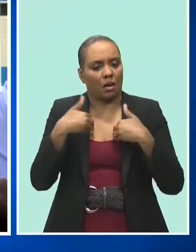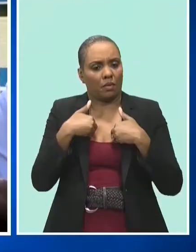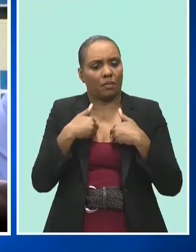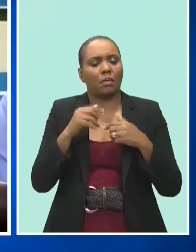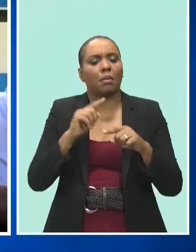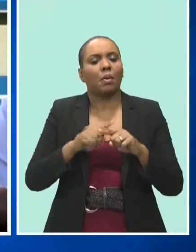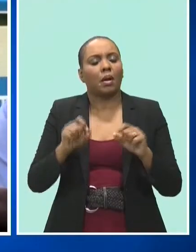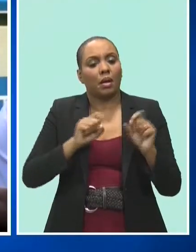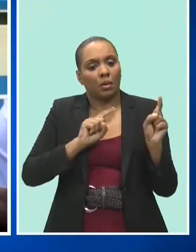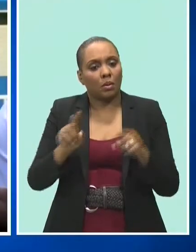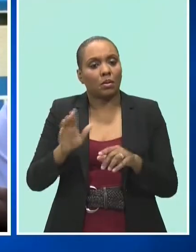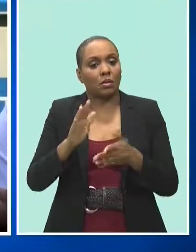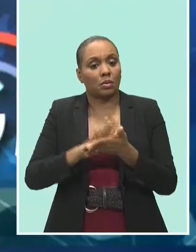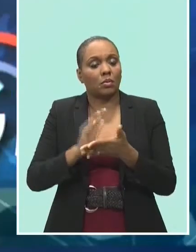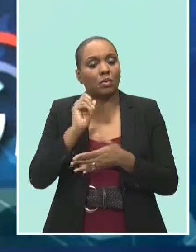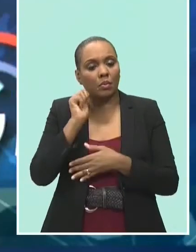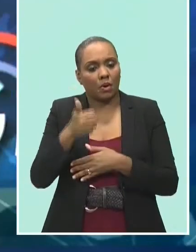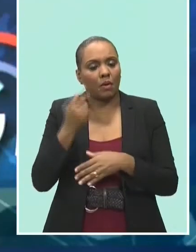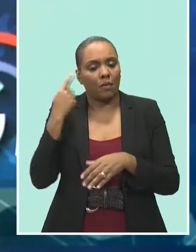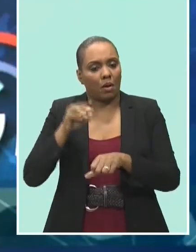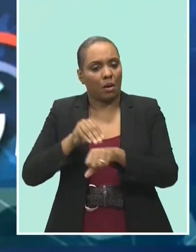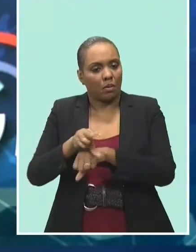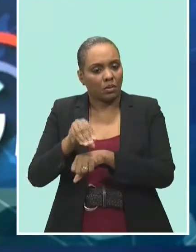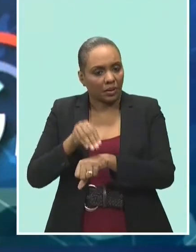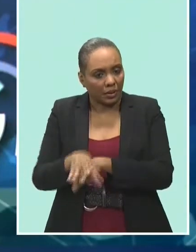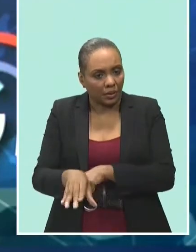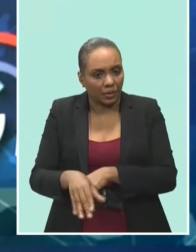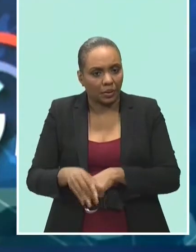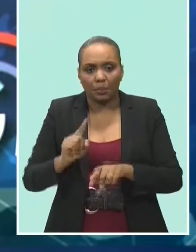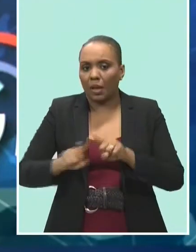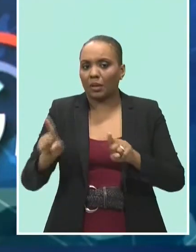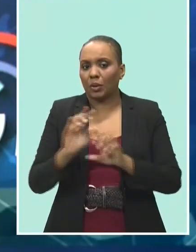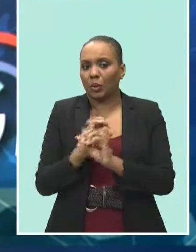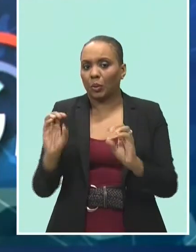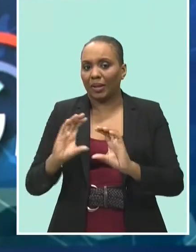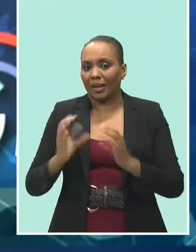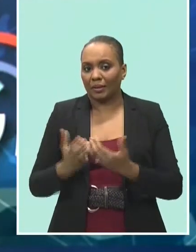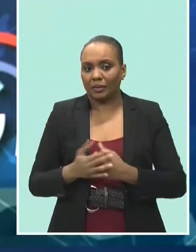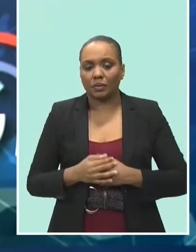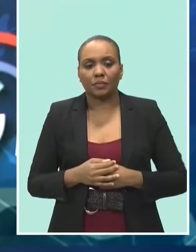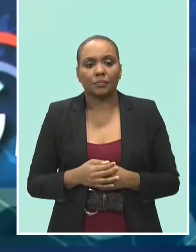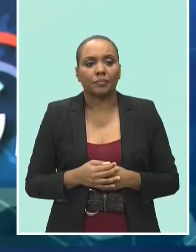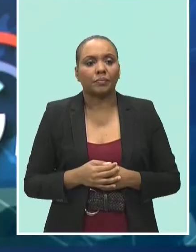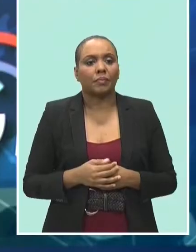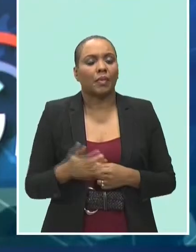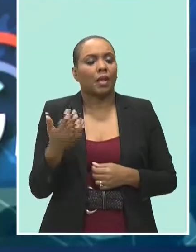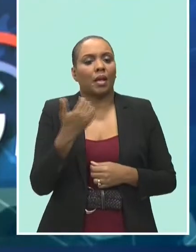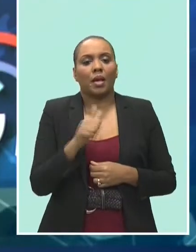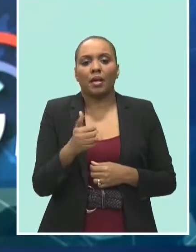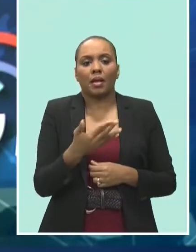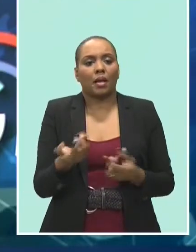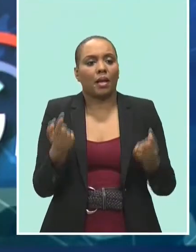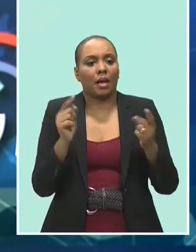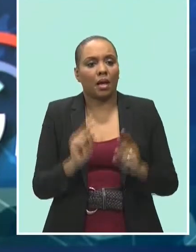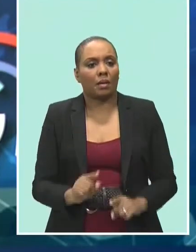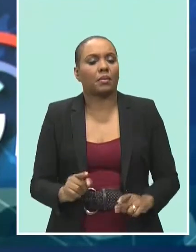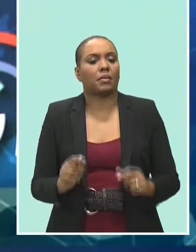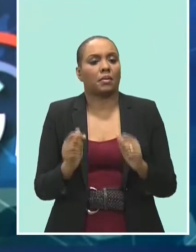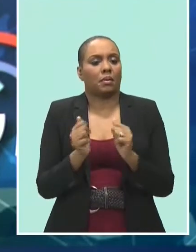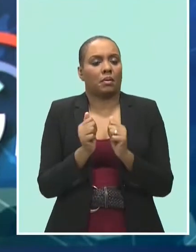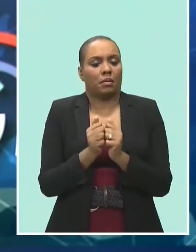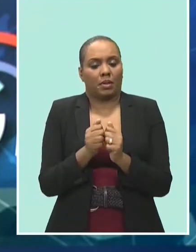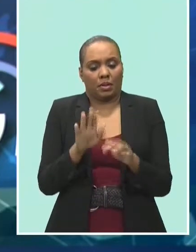the school compound tomorrow. Noting that any tragedy which impacts on school children is an assault on the education